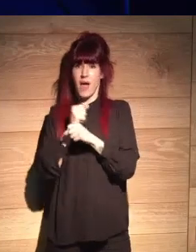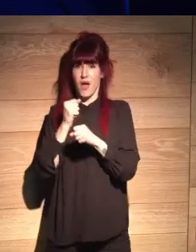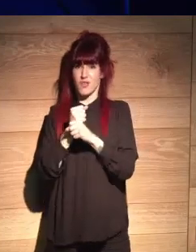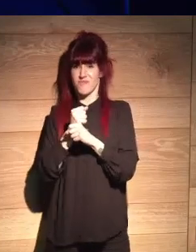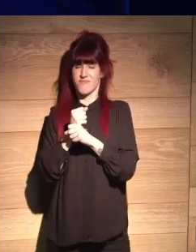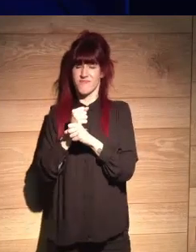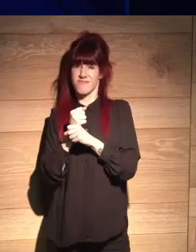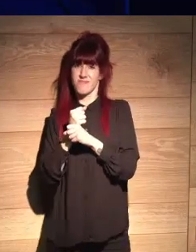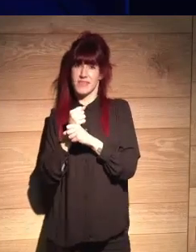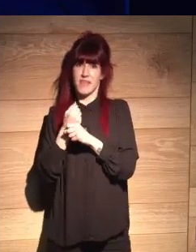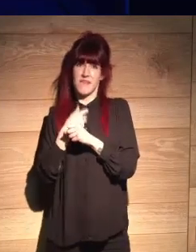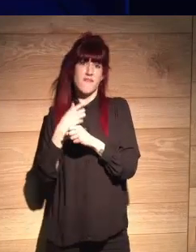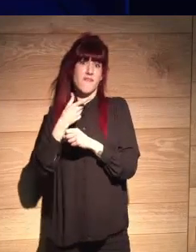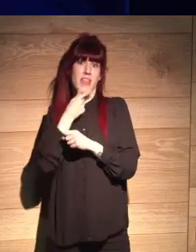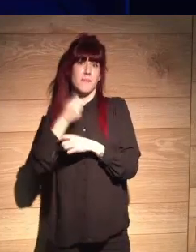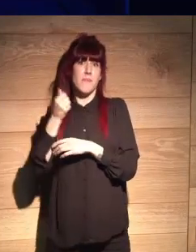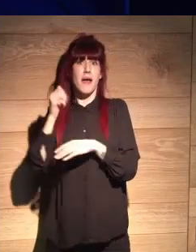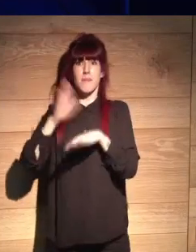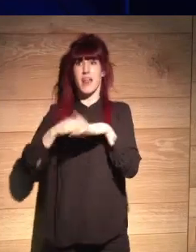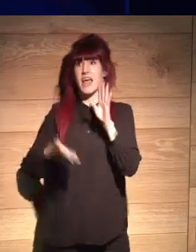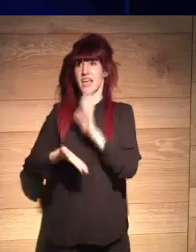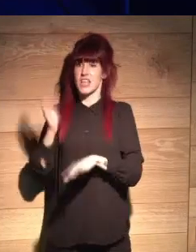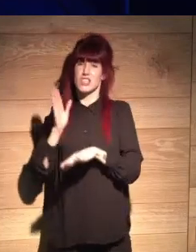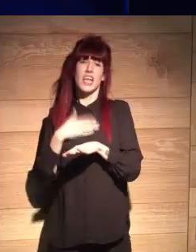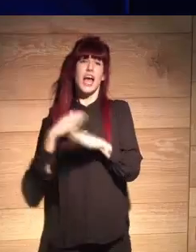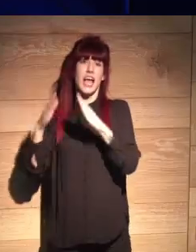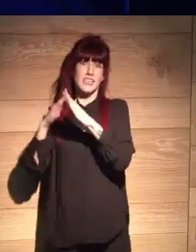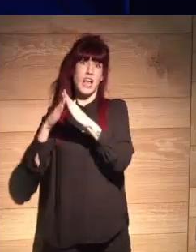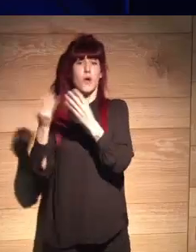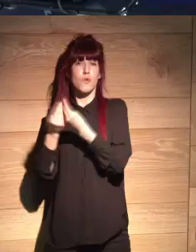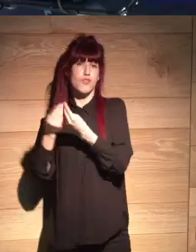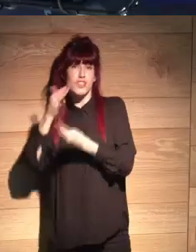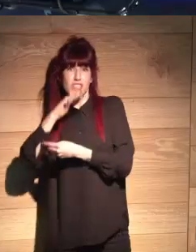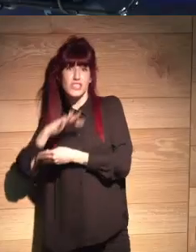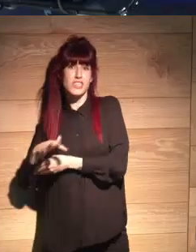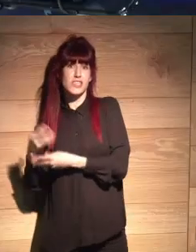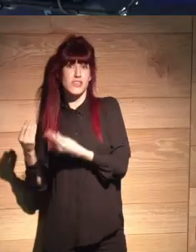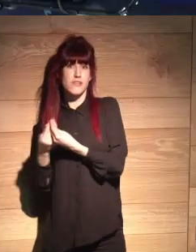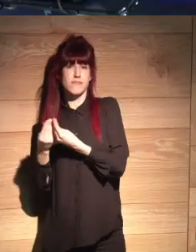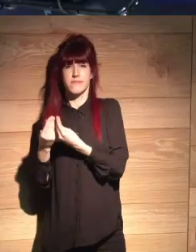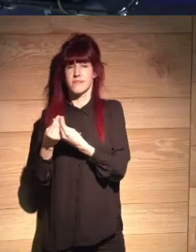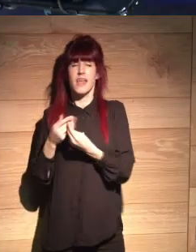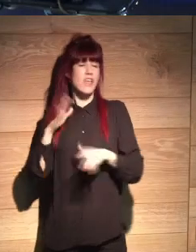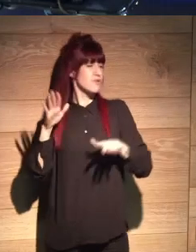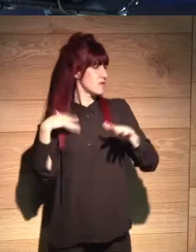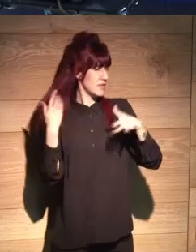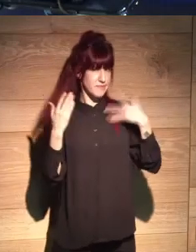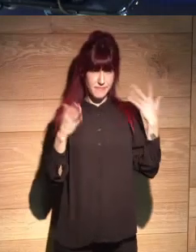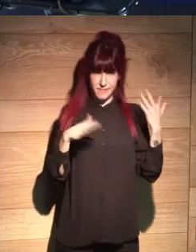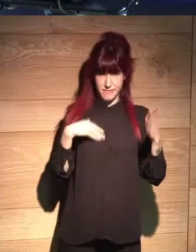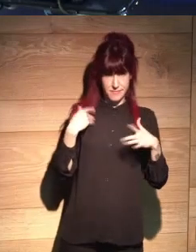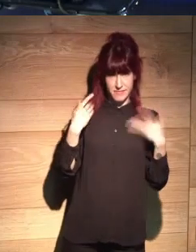qualified jobs in order to have more time to go home with our children, etc. So there are a series of excuses that do